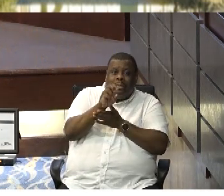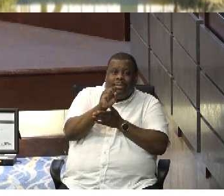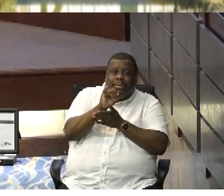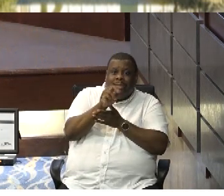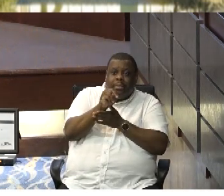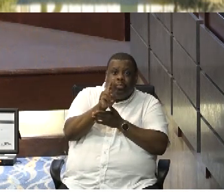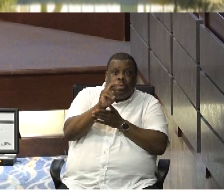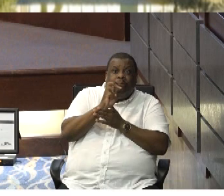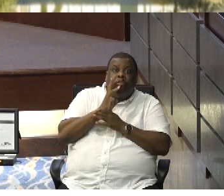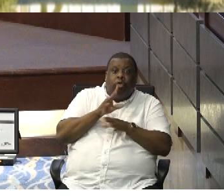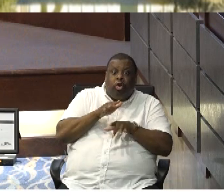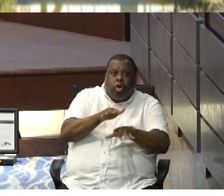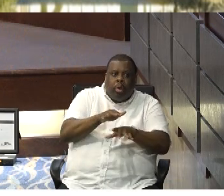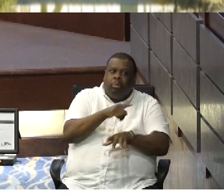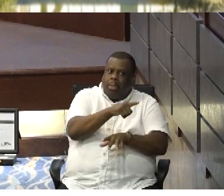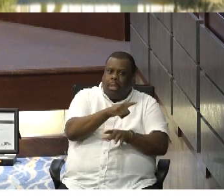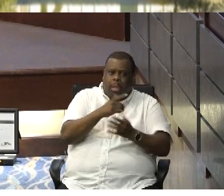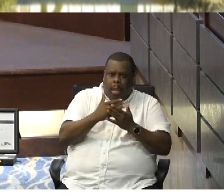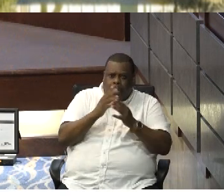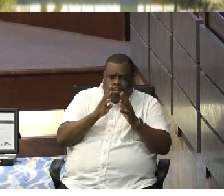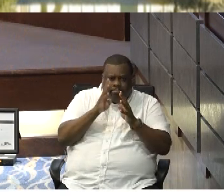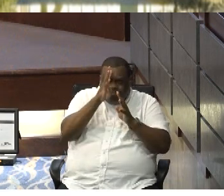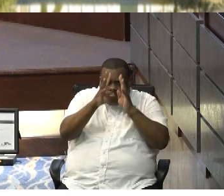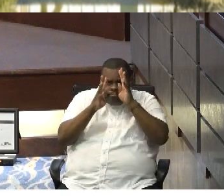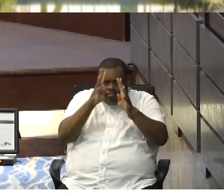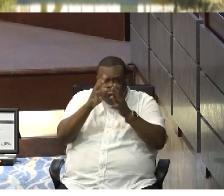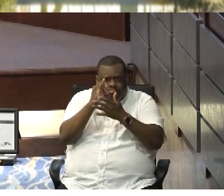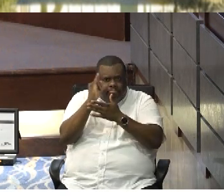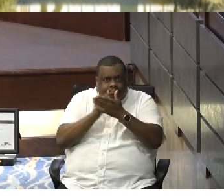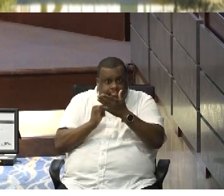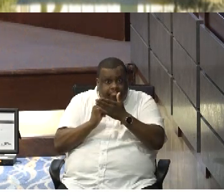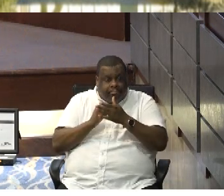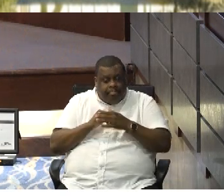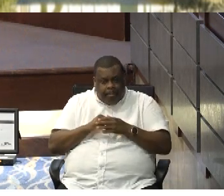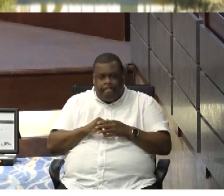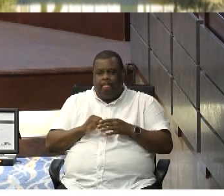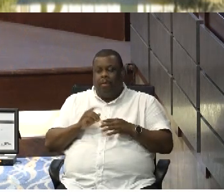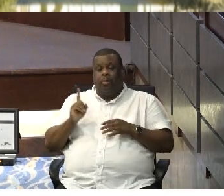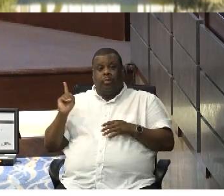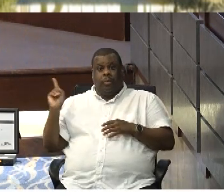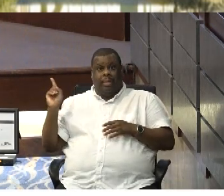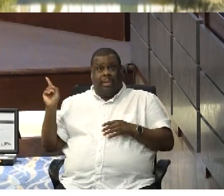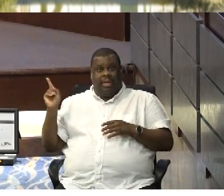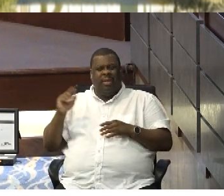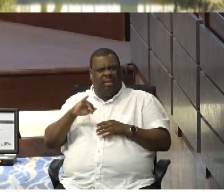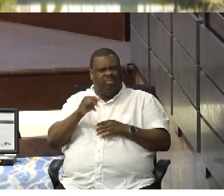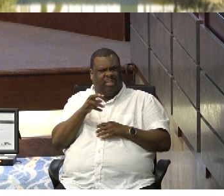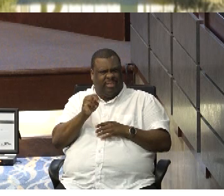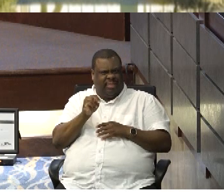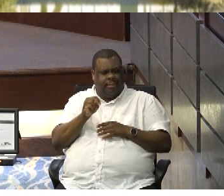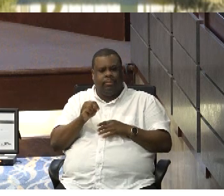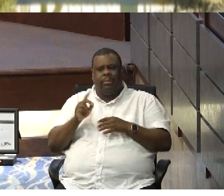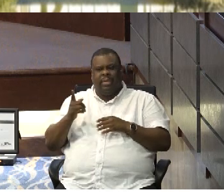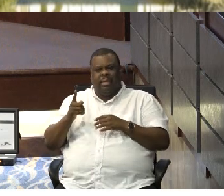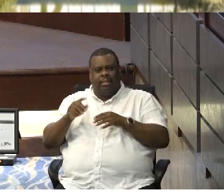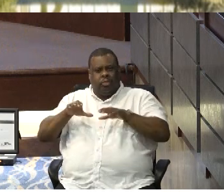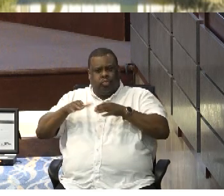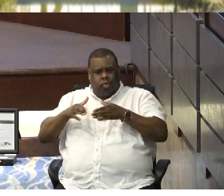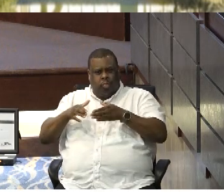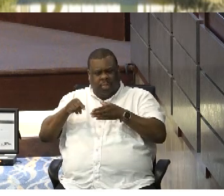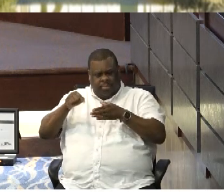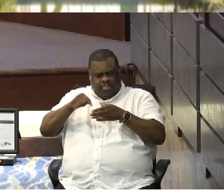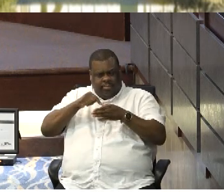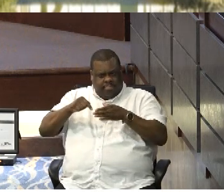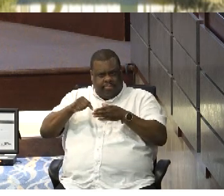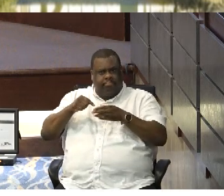with us along with his team, and I want to make sure that we also mention his colleagues in this.